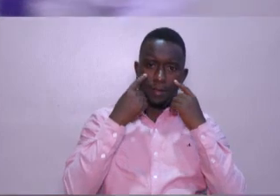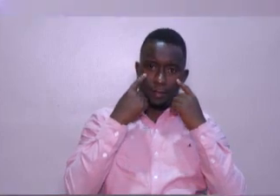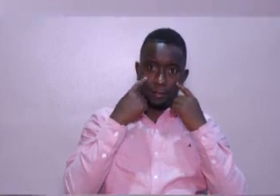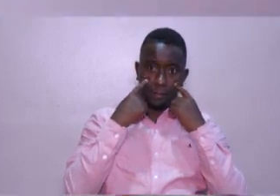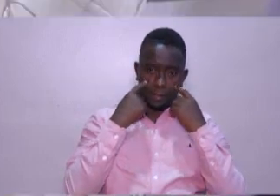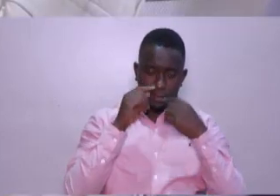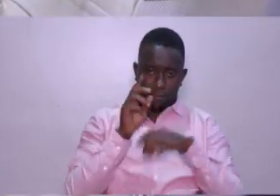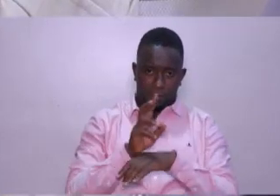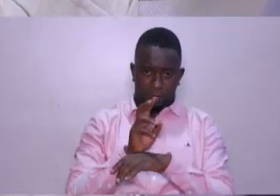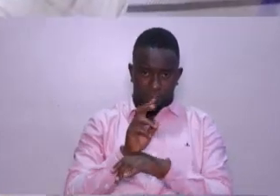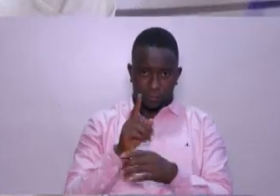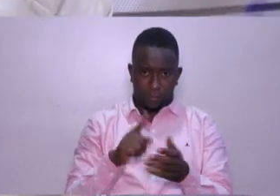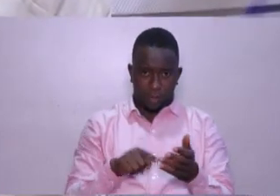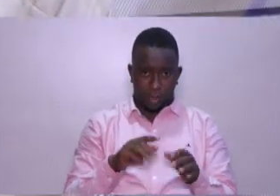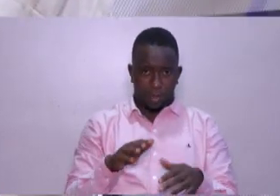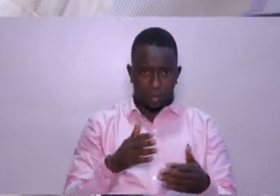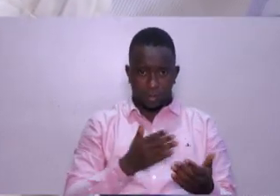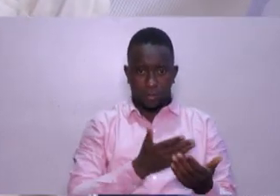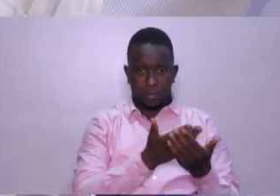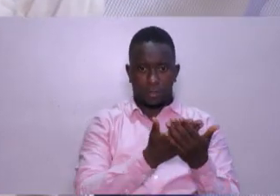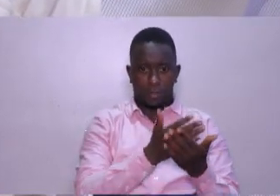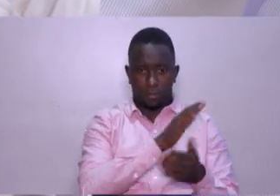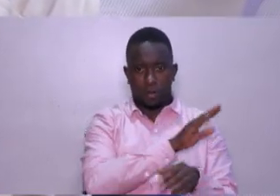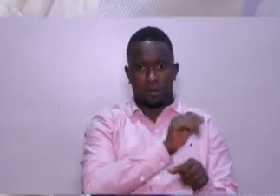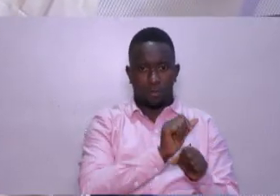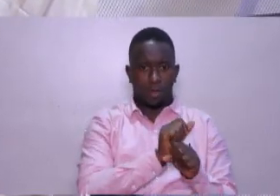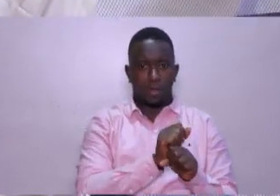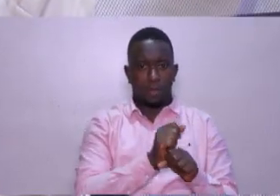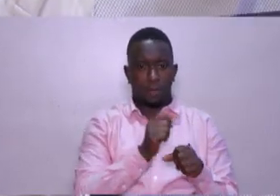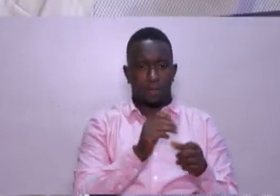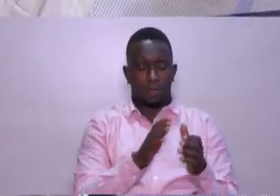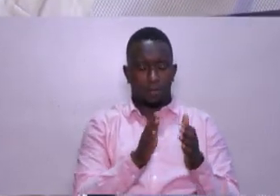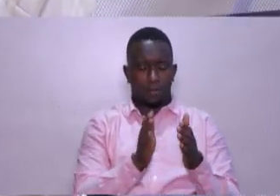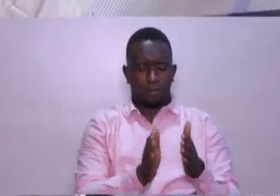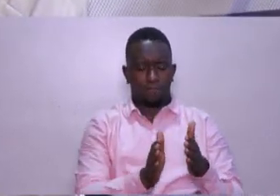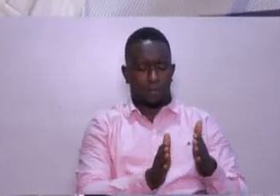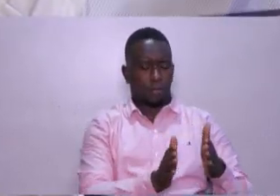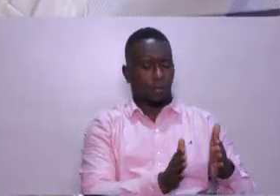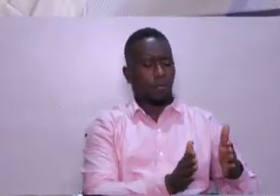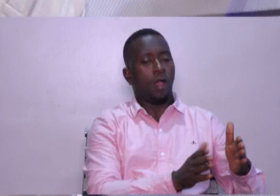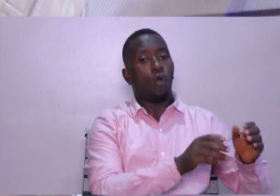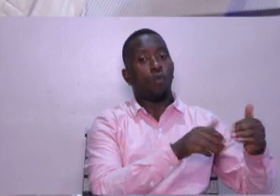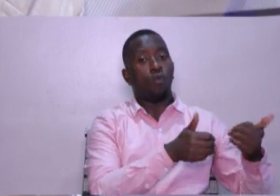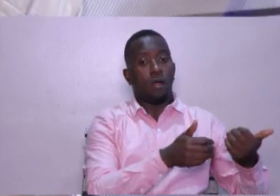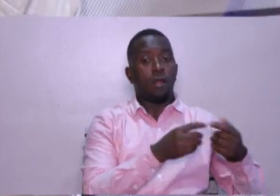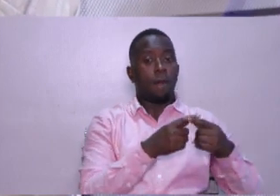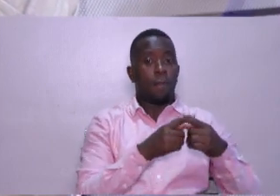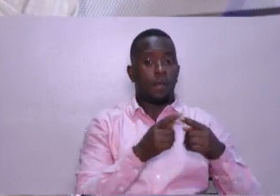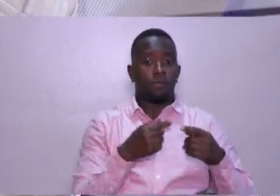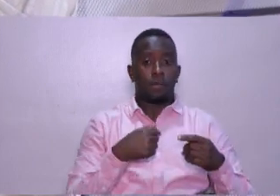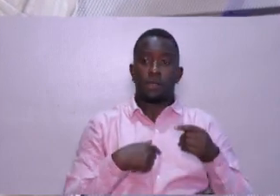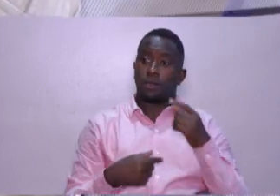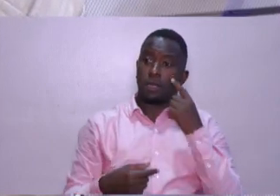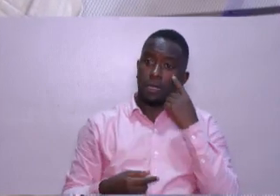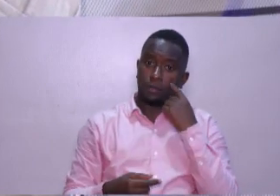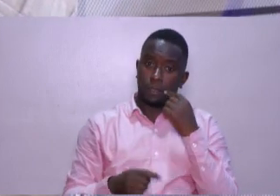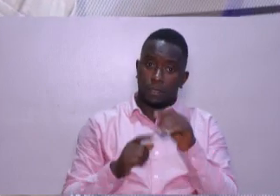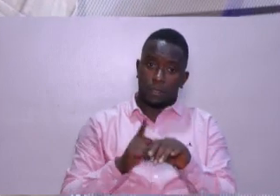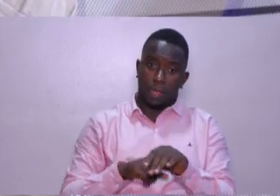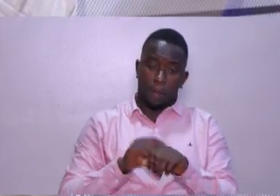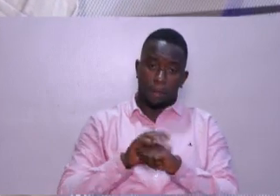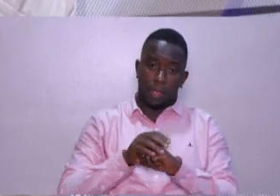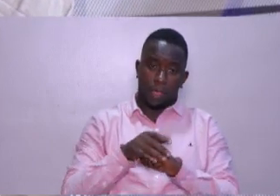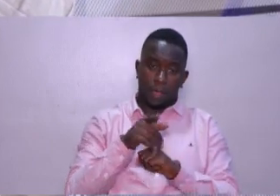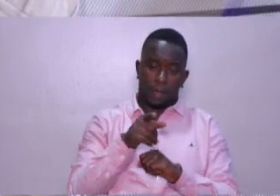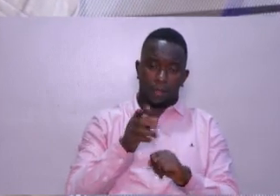observed depending on how they presented their work, they organized this, but I realized that when we are making these layouts